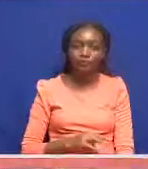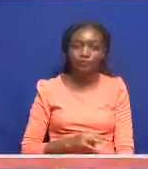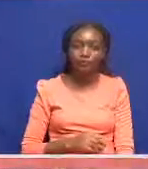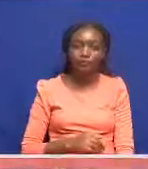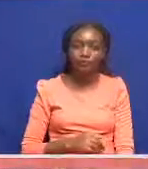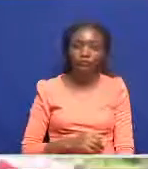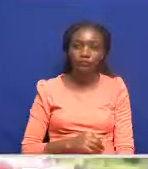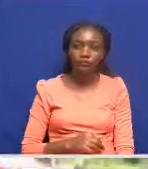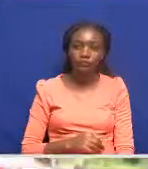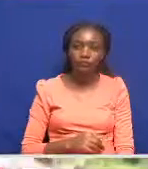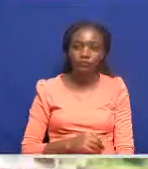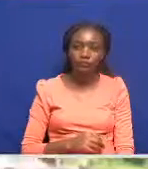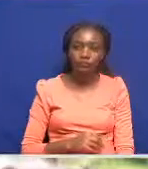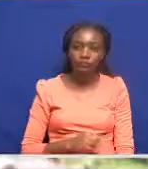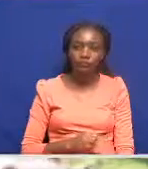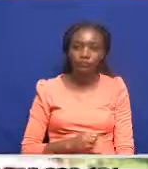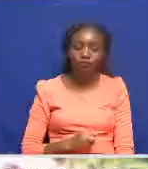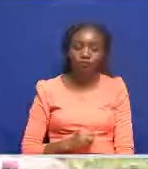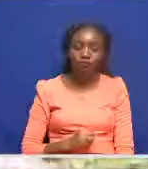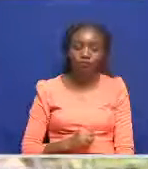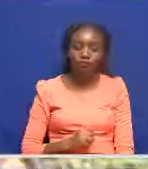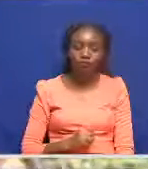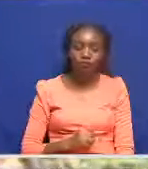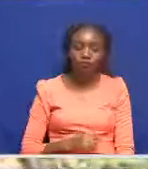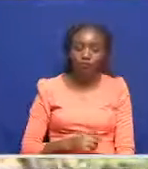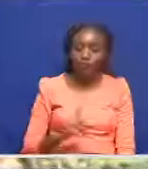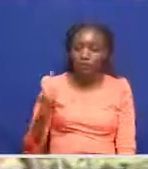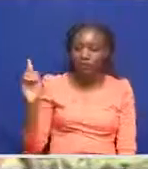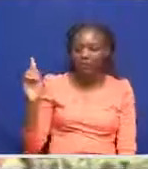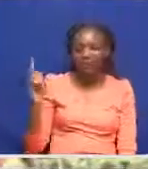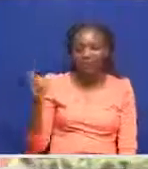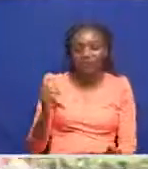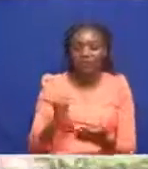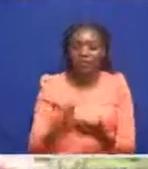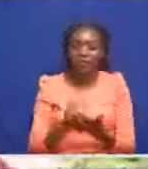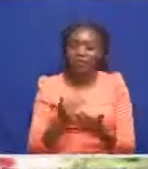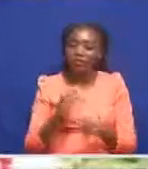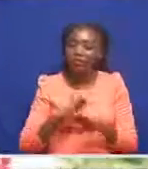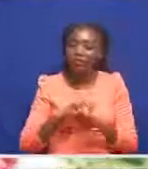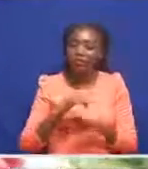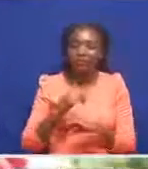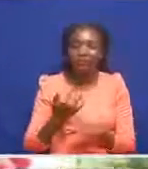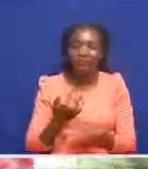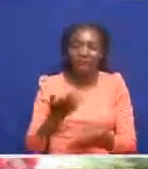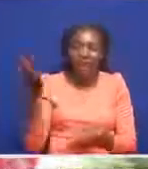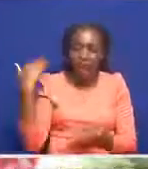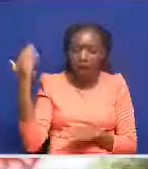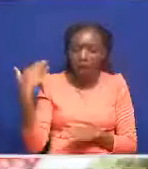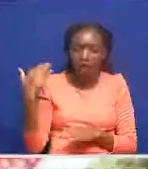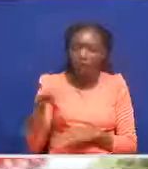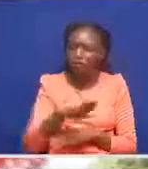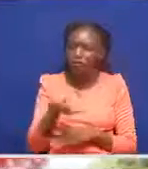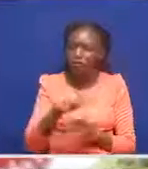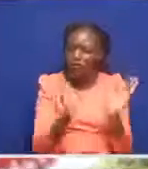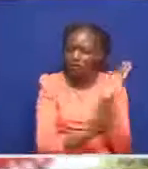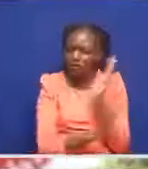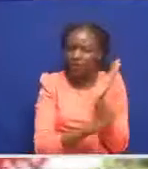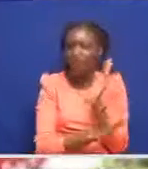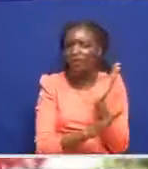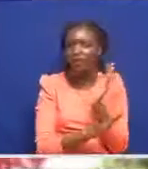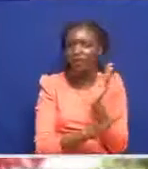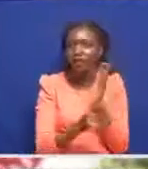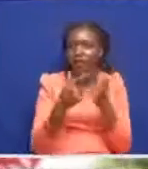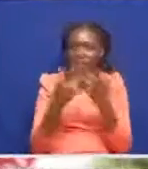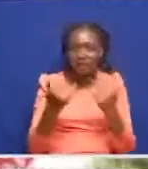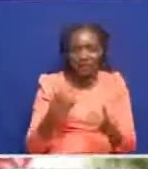what about these feces? Sometimes there was a time when they were very crazy, but nowadays I think it